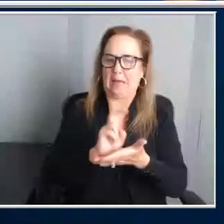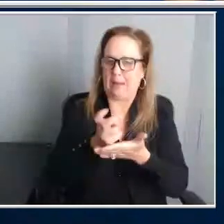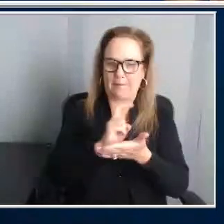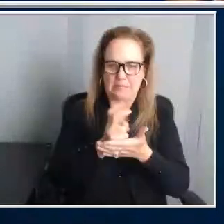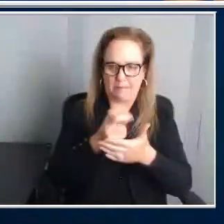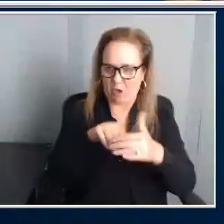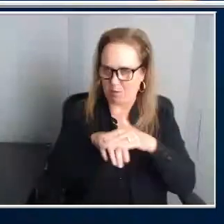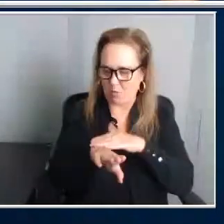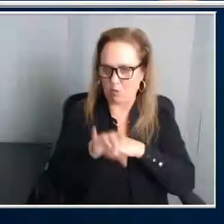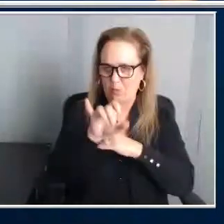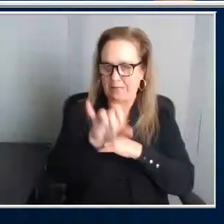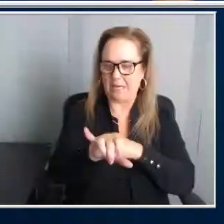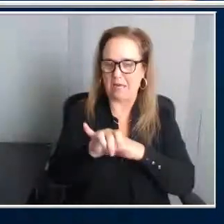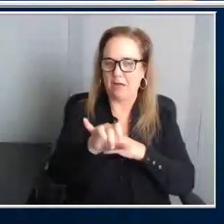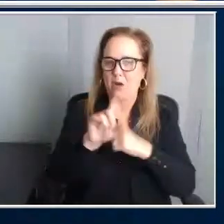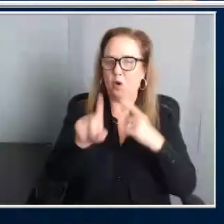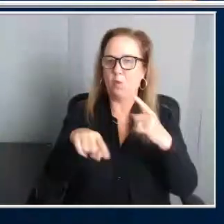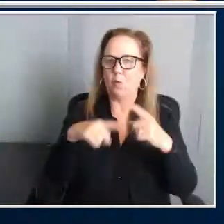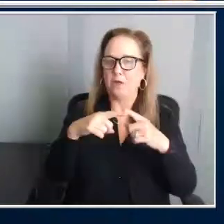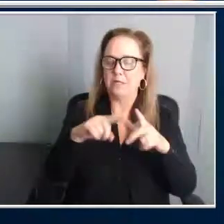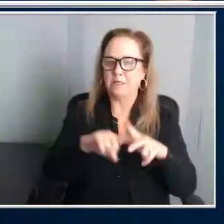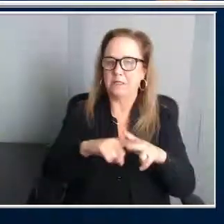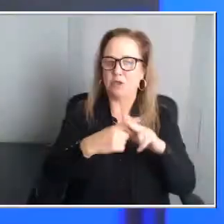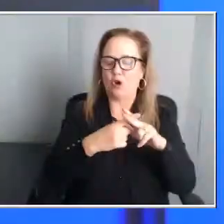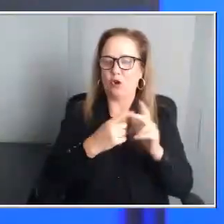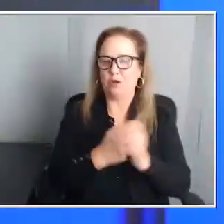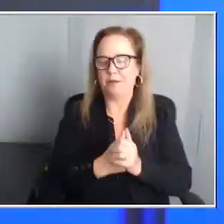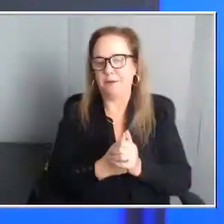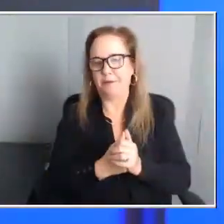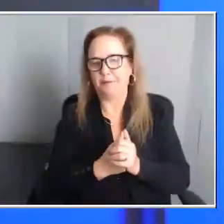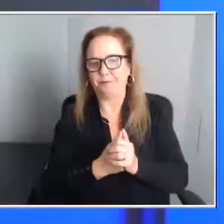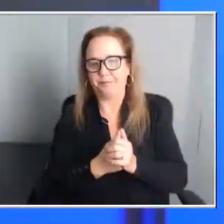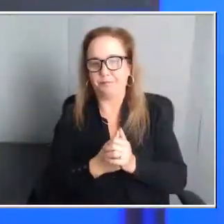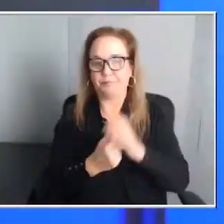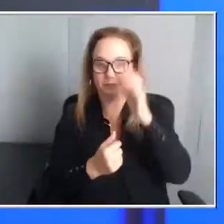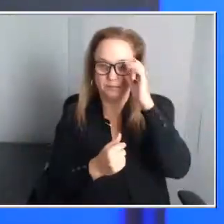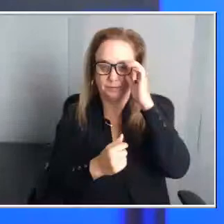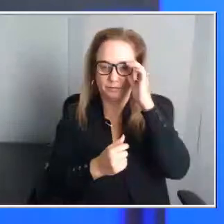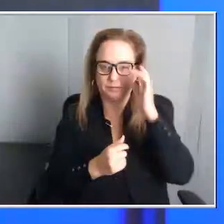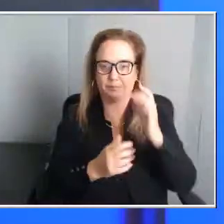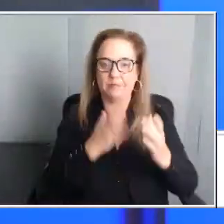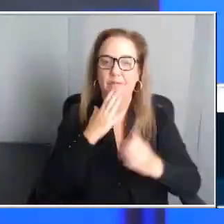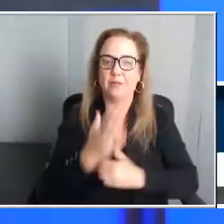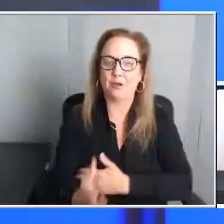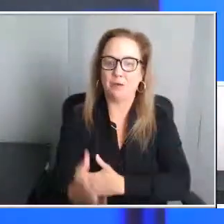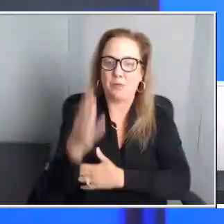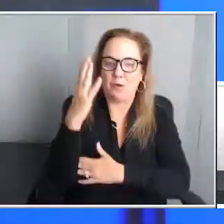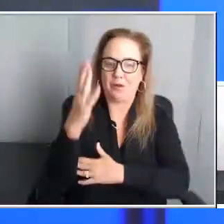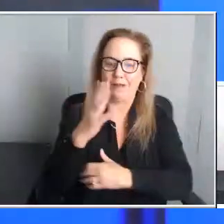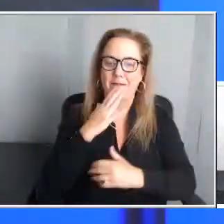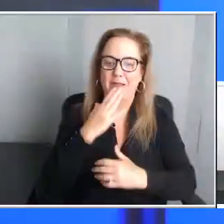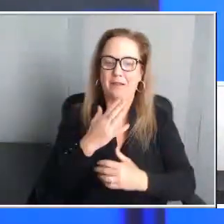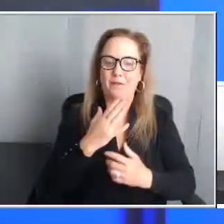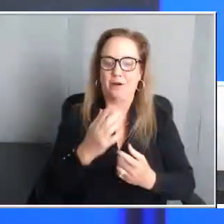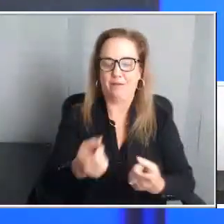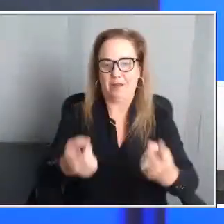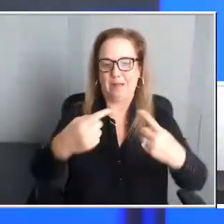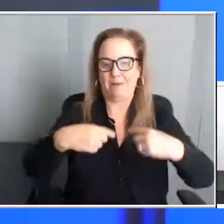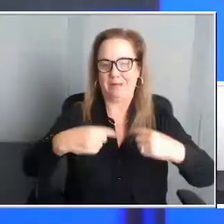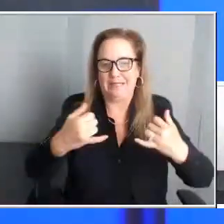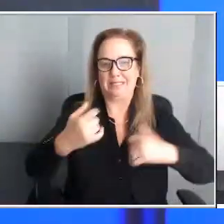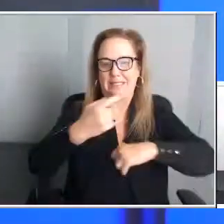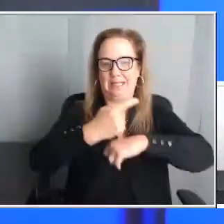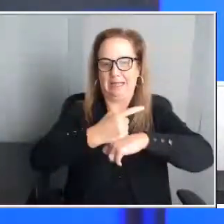then when did the symptoms start? Well, first, good morning, and thank you for having us here today as we